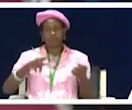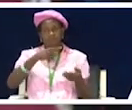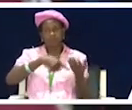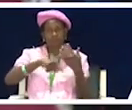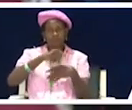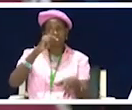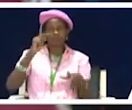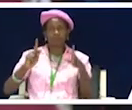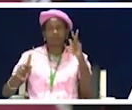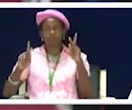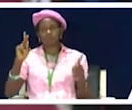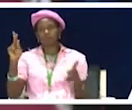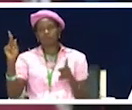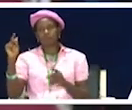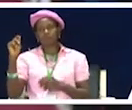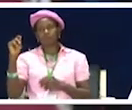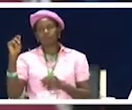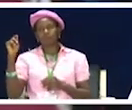brethren.